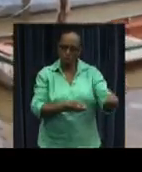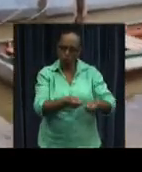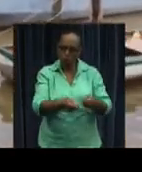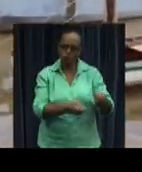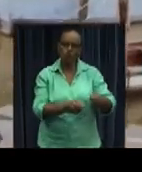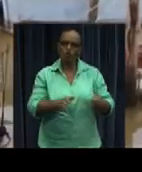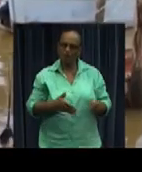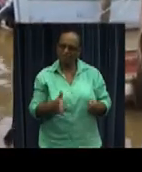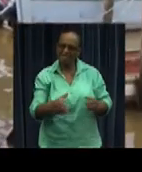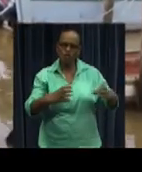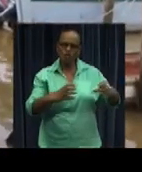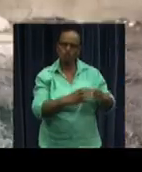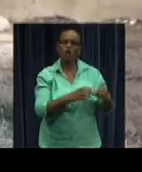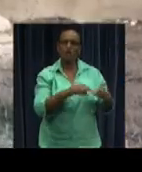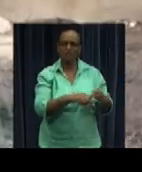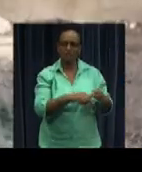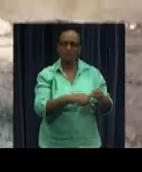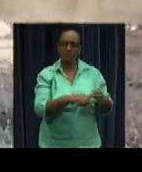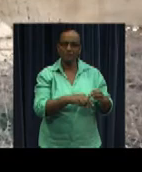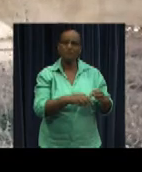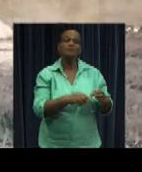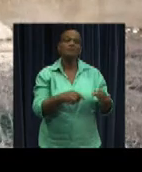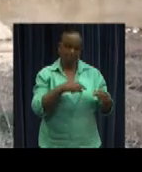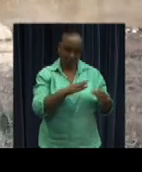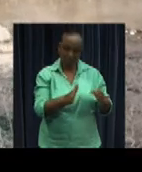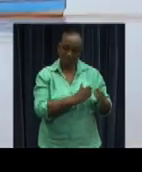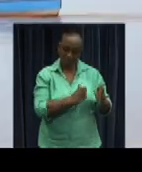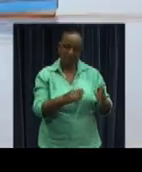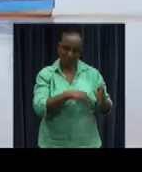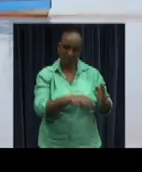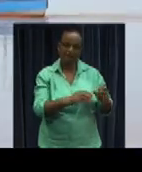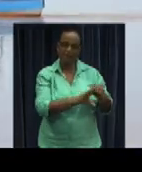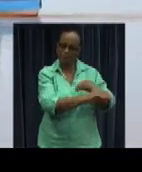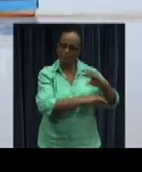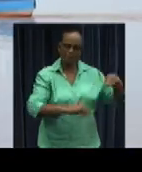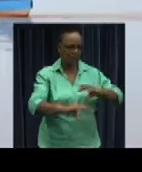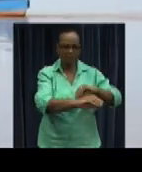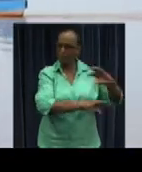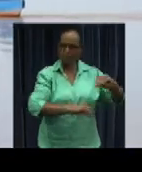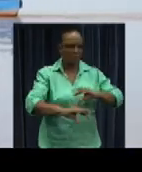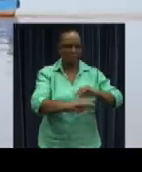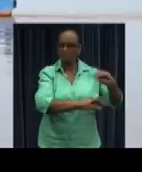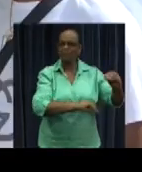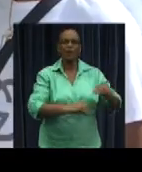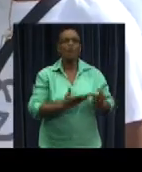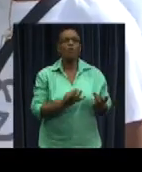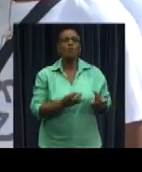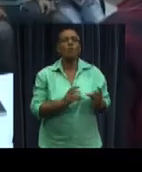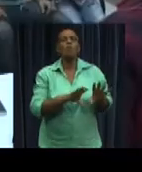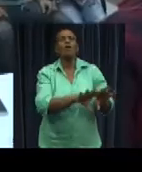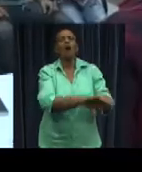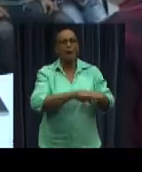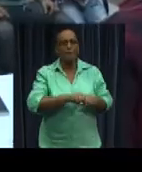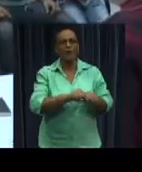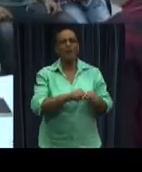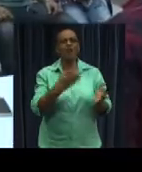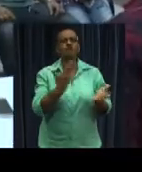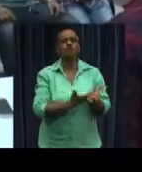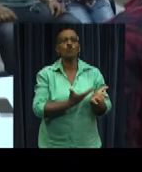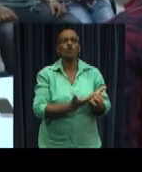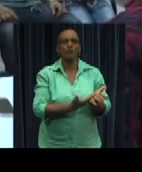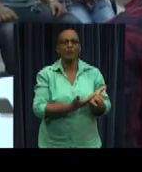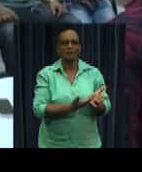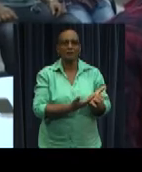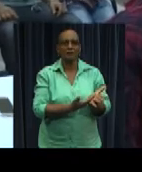the Licensing Commission, and the Fishermen Collective Board. During the meeting, they discussed the approach to the